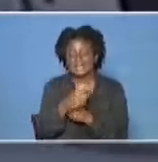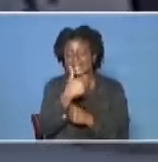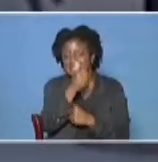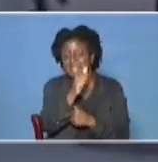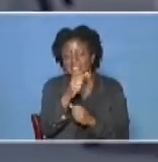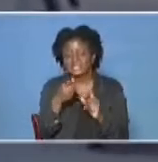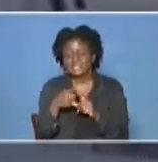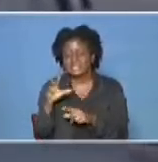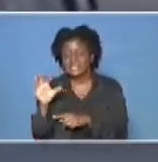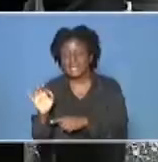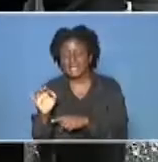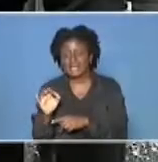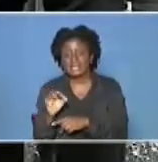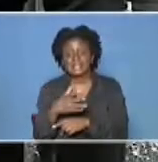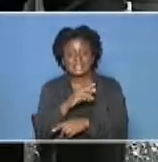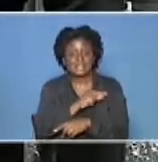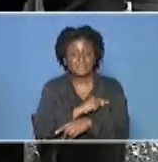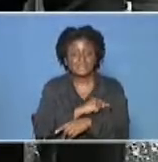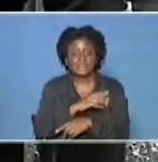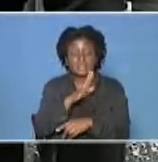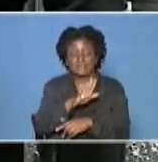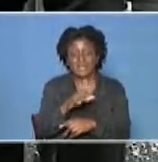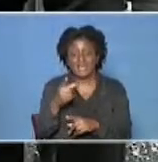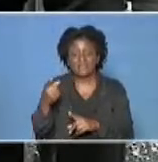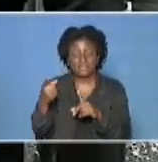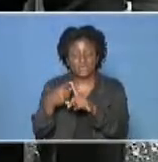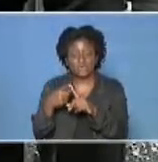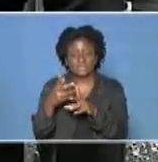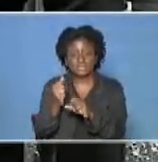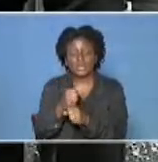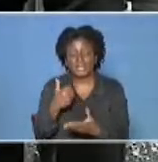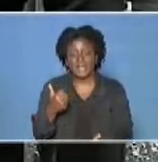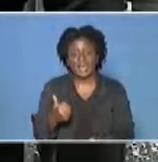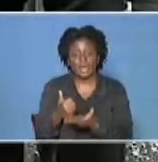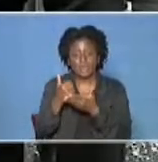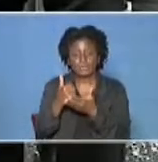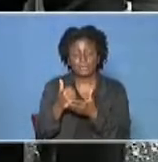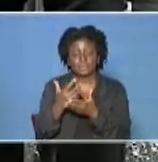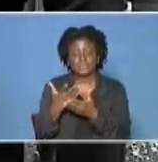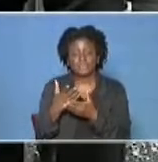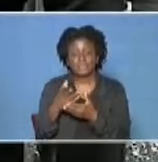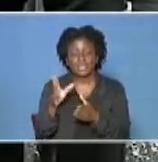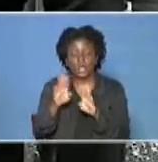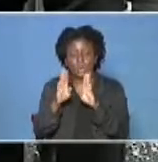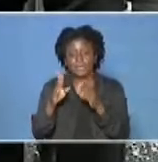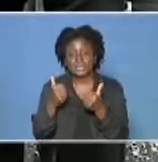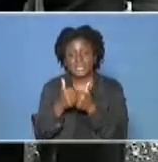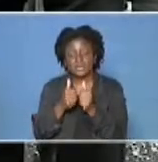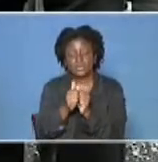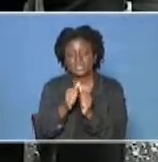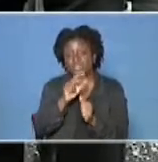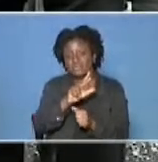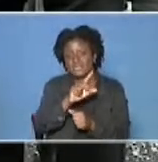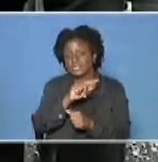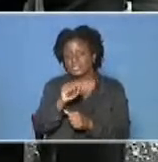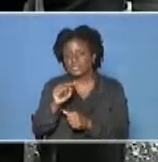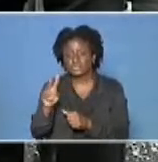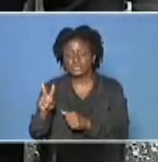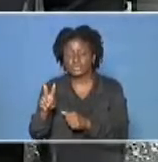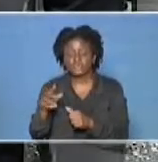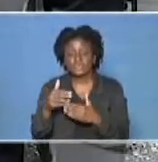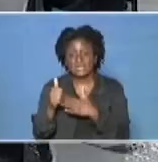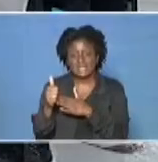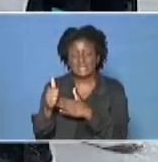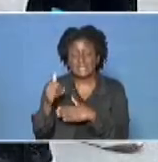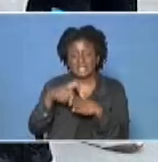5 goals. He got help from Nicholas Wallace-Whitfield, who finished with a hat trick. The Bahamas would open the game with a 3-2 lead. The fourth quarter would